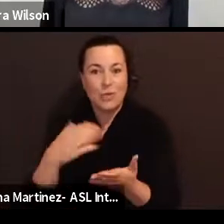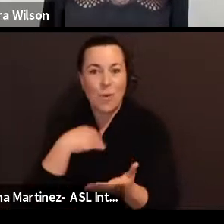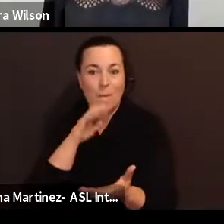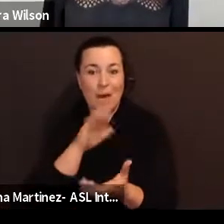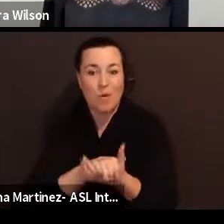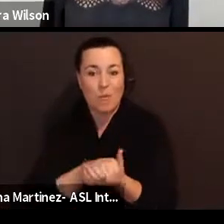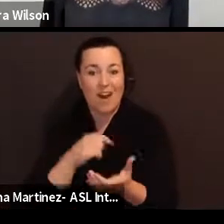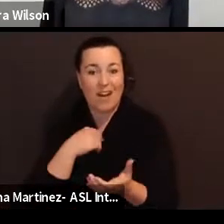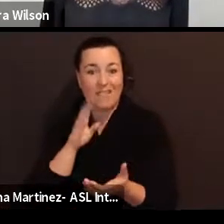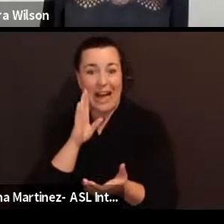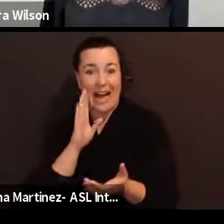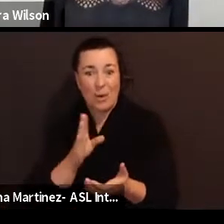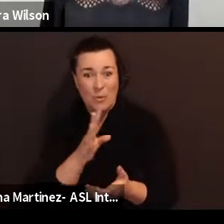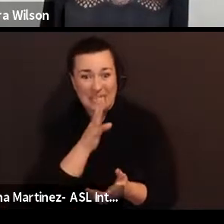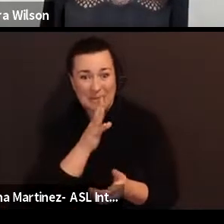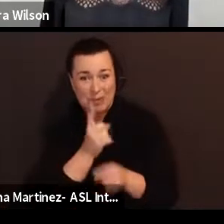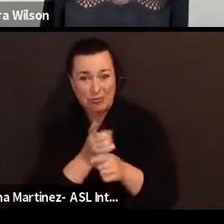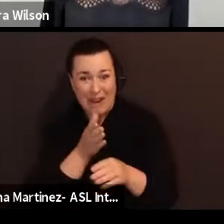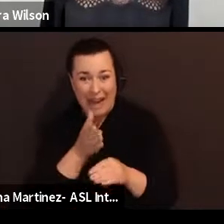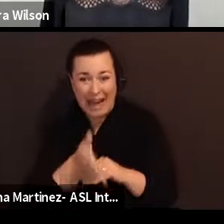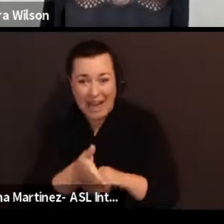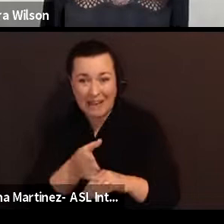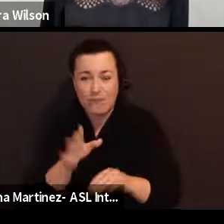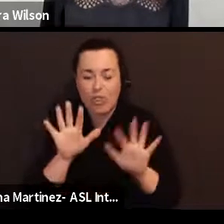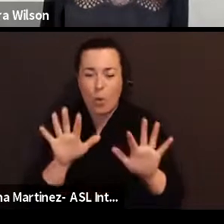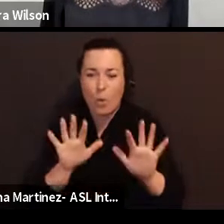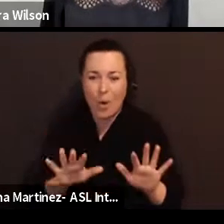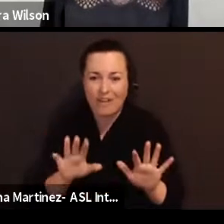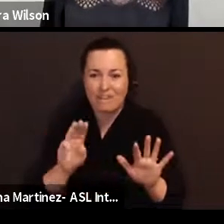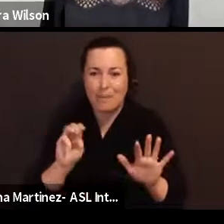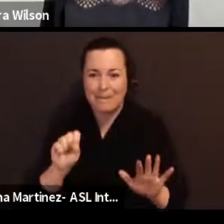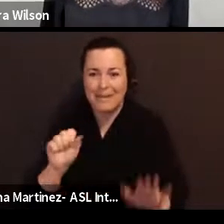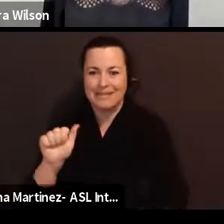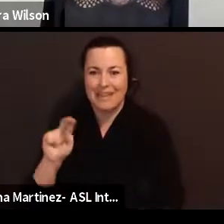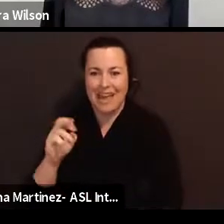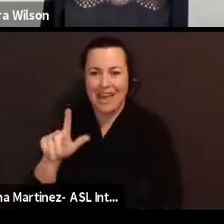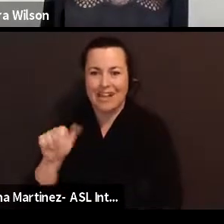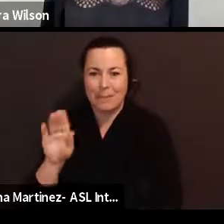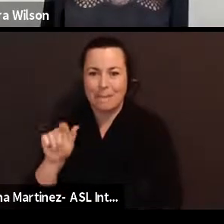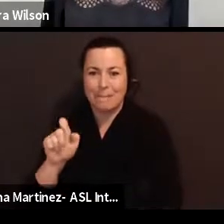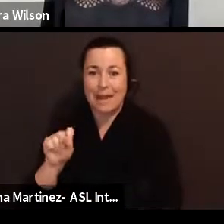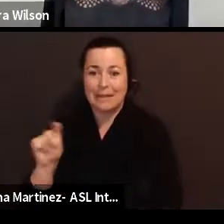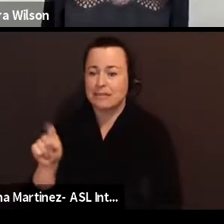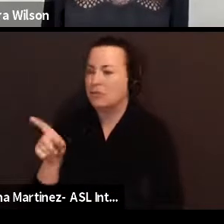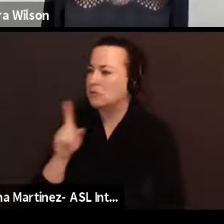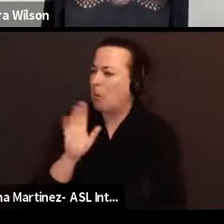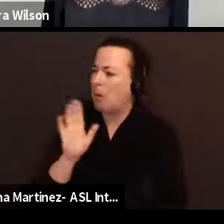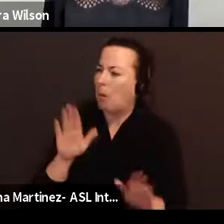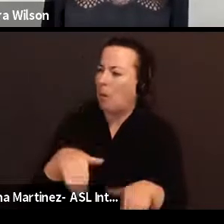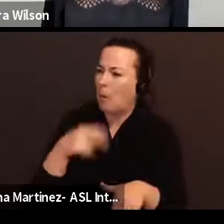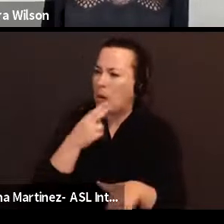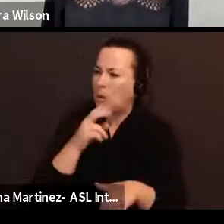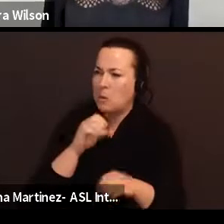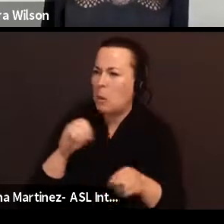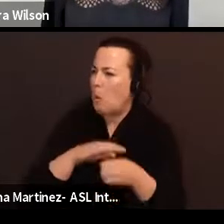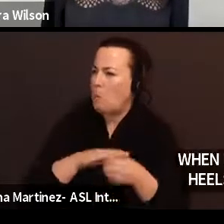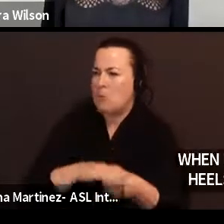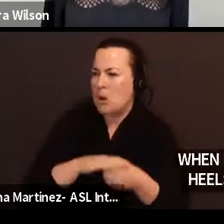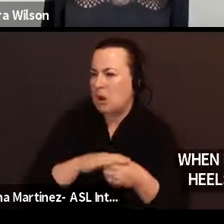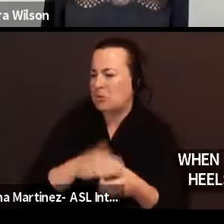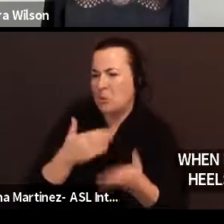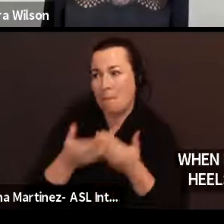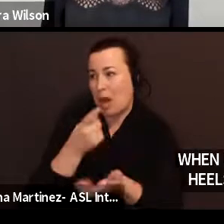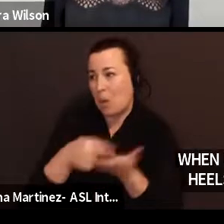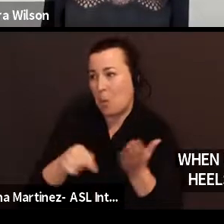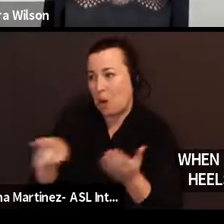the heels of the wonderful Mrs. Angela Bassett, she said, "Oh, honey, no pressure at all. No matter what you say, it's